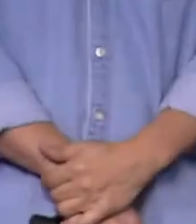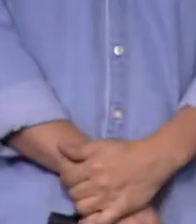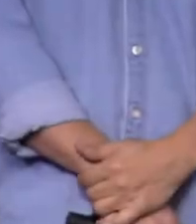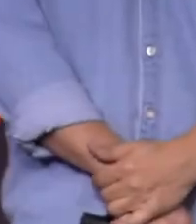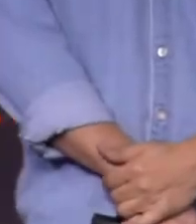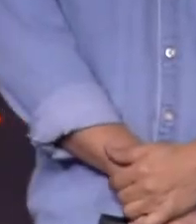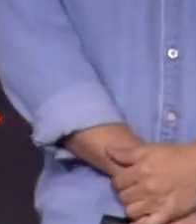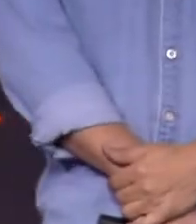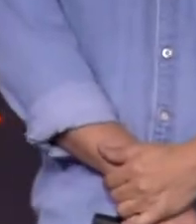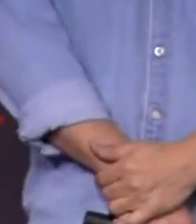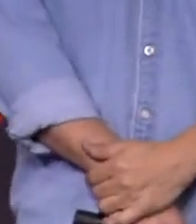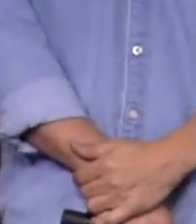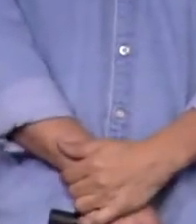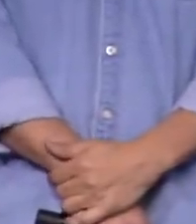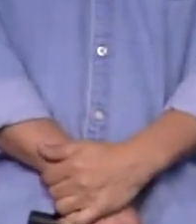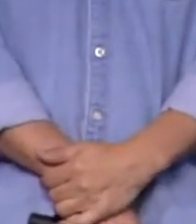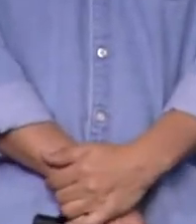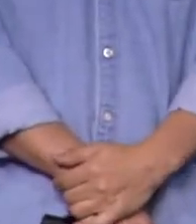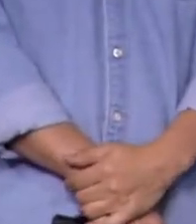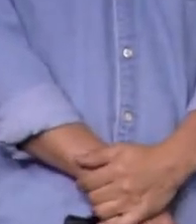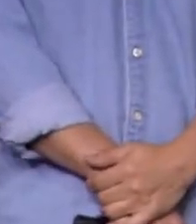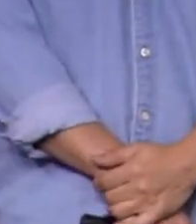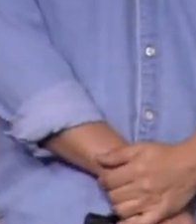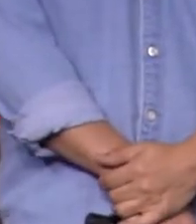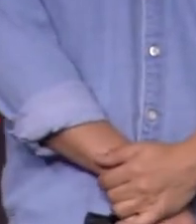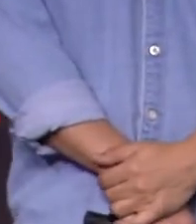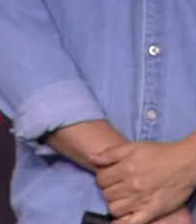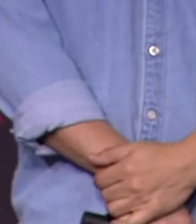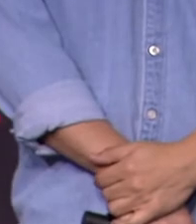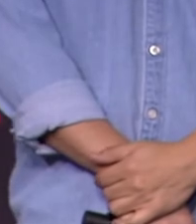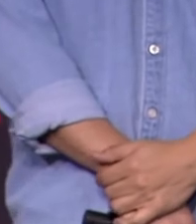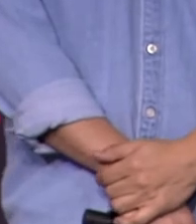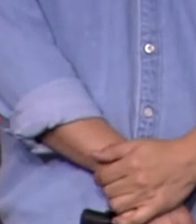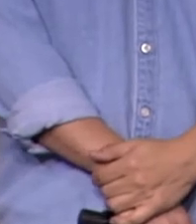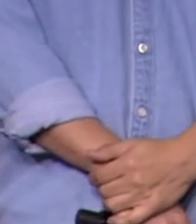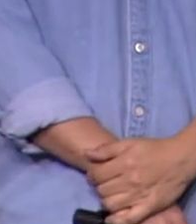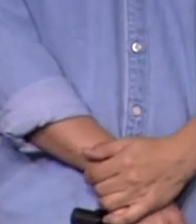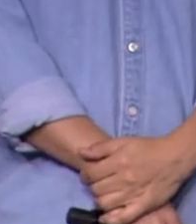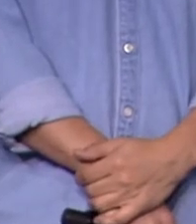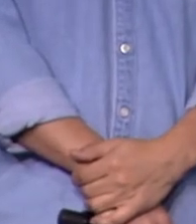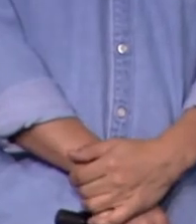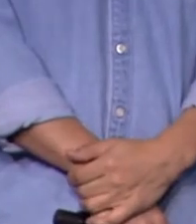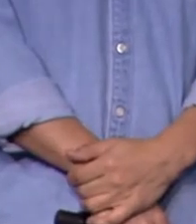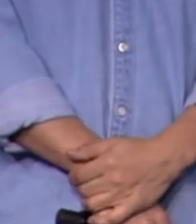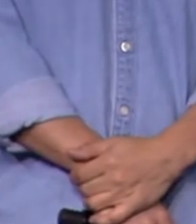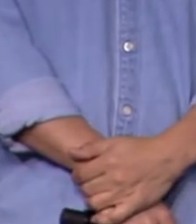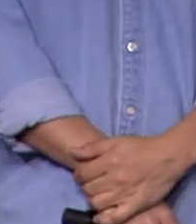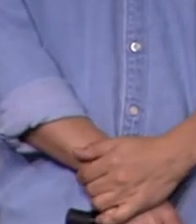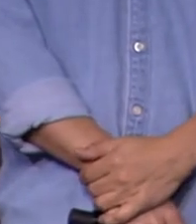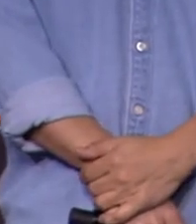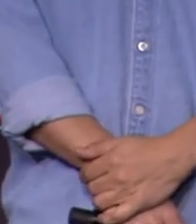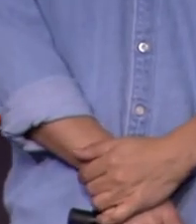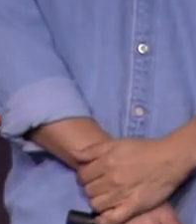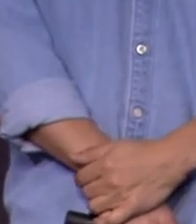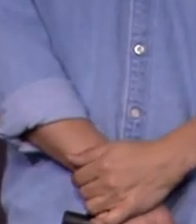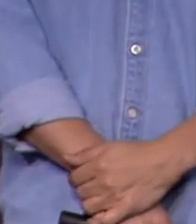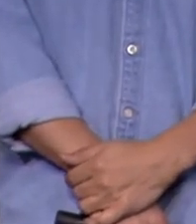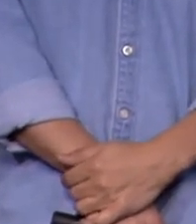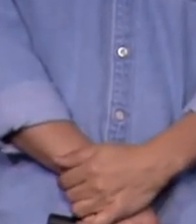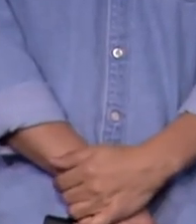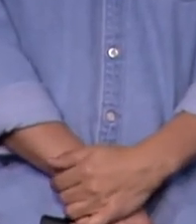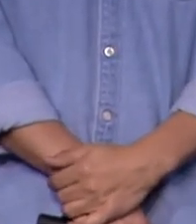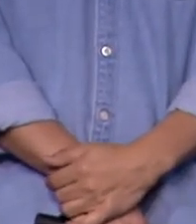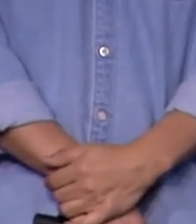As I looked in my father's eyes, sat by his